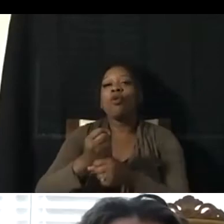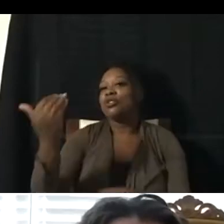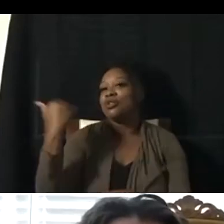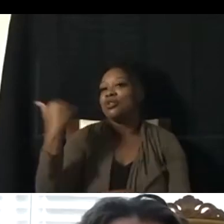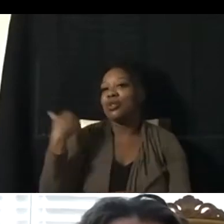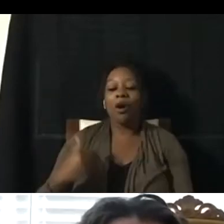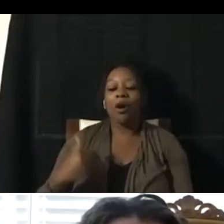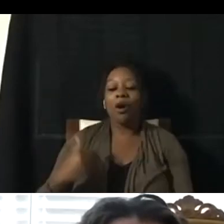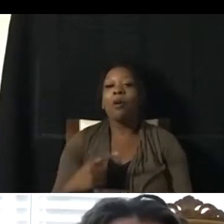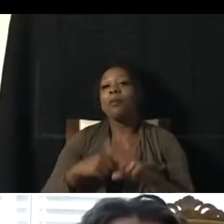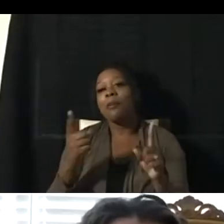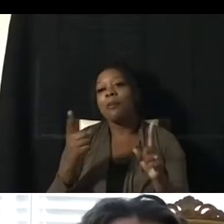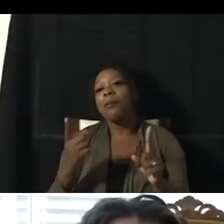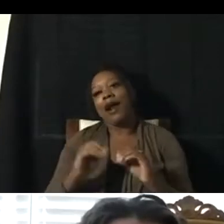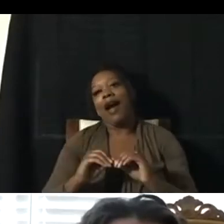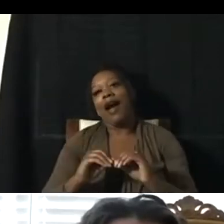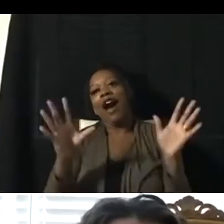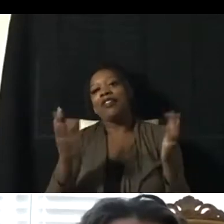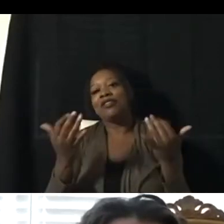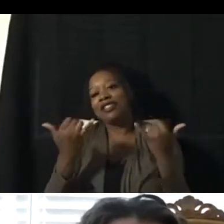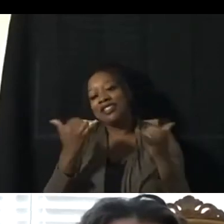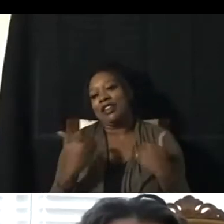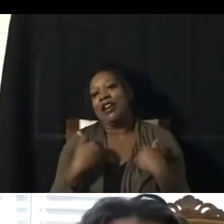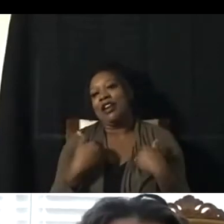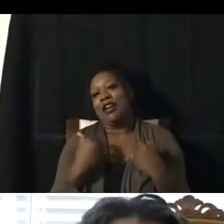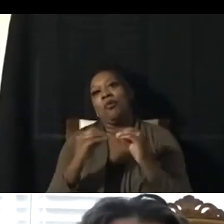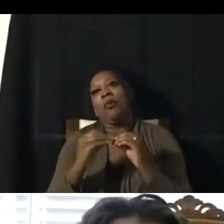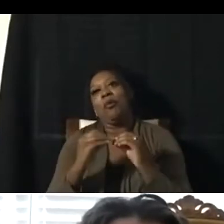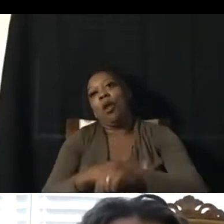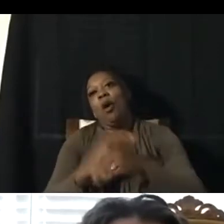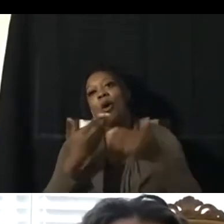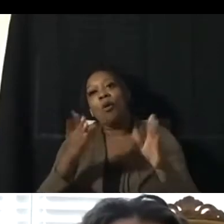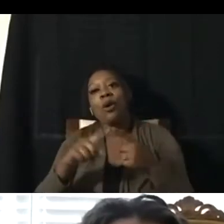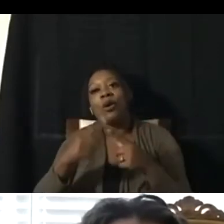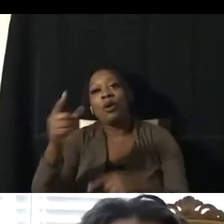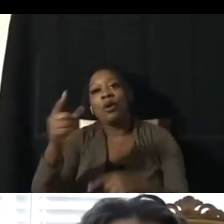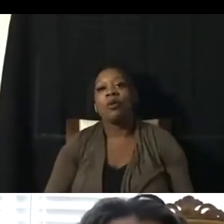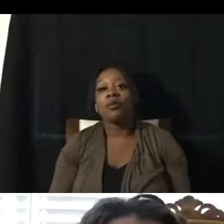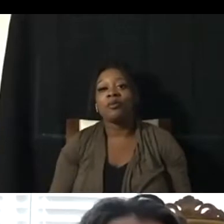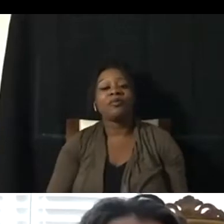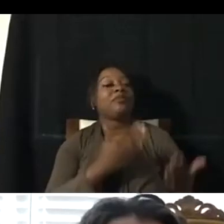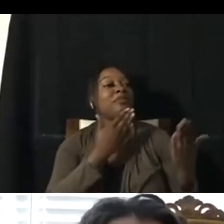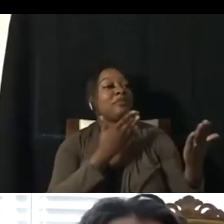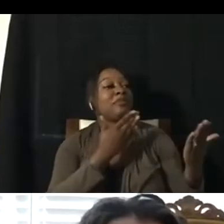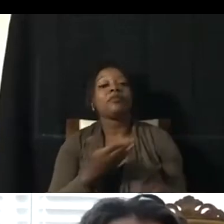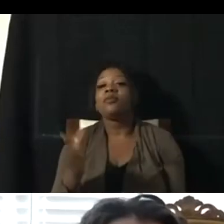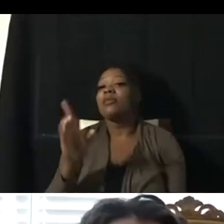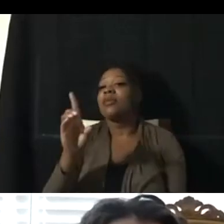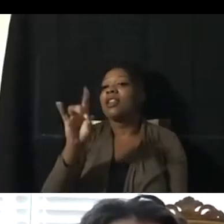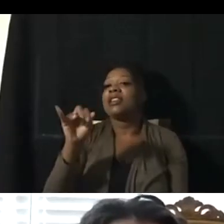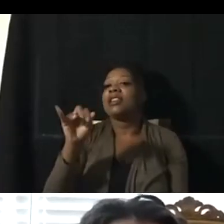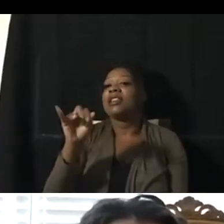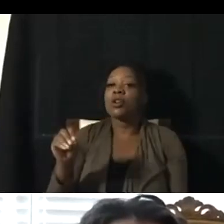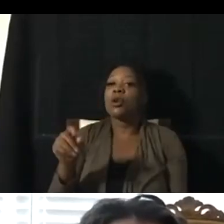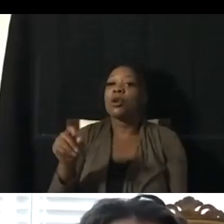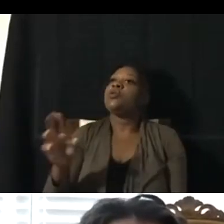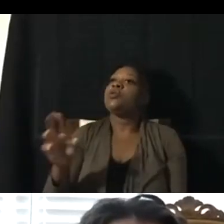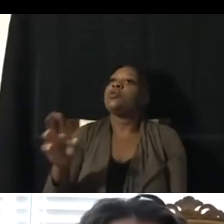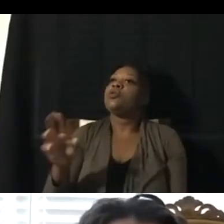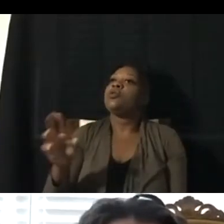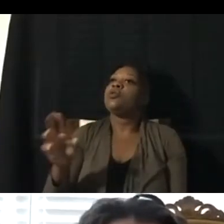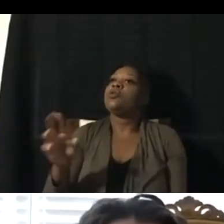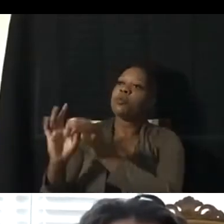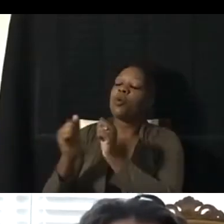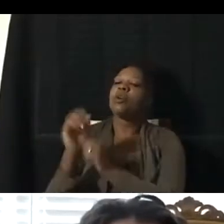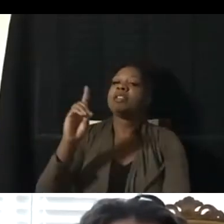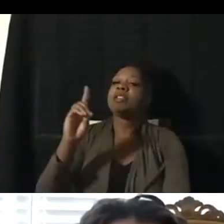obviously, still a long way to go. Thank you. Dino, you also identify as an ally to the disability community. And